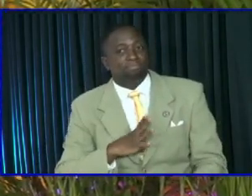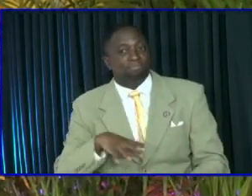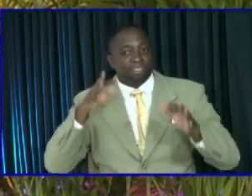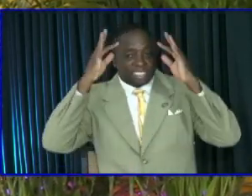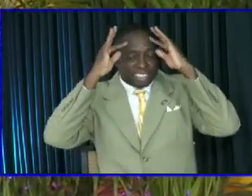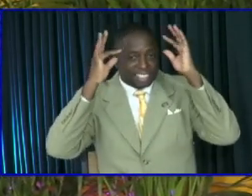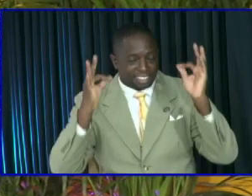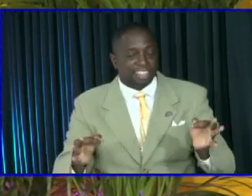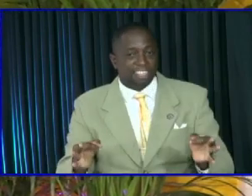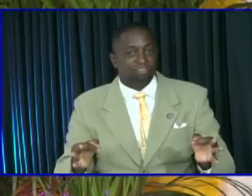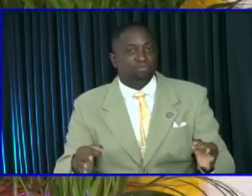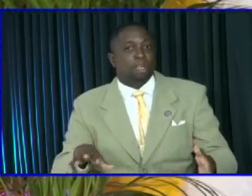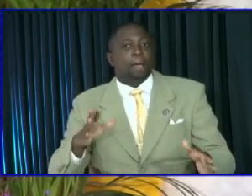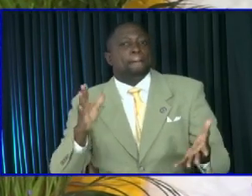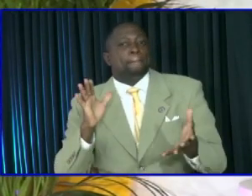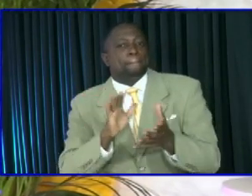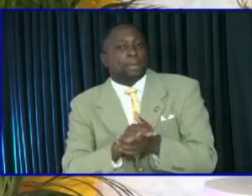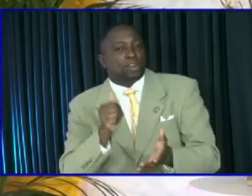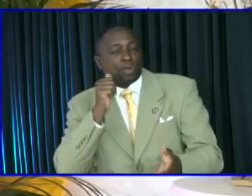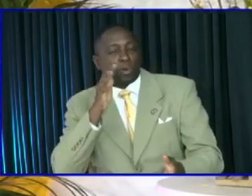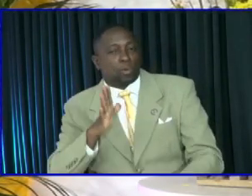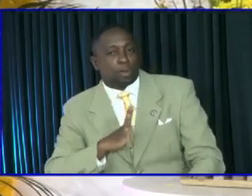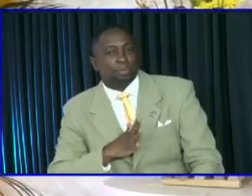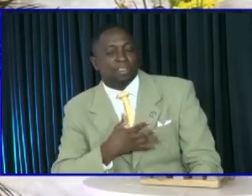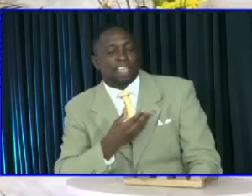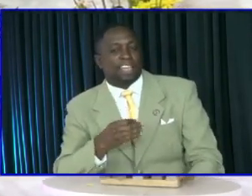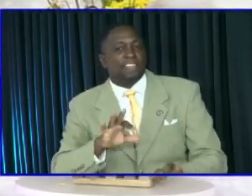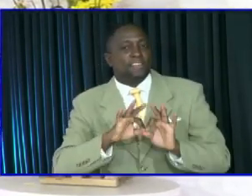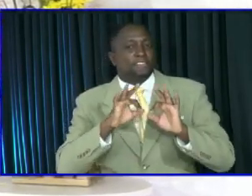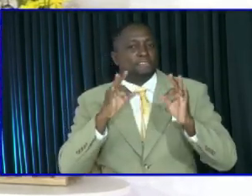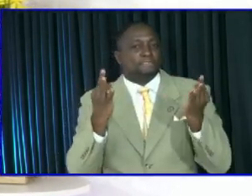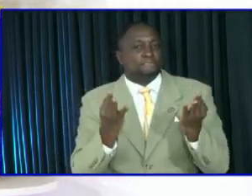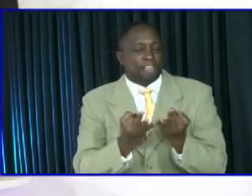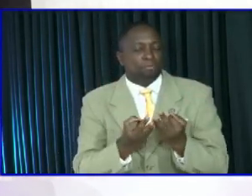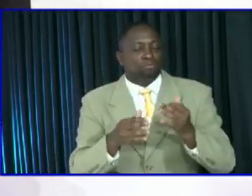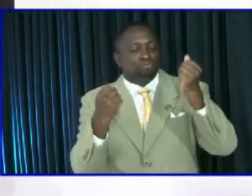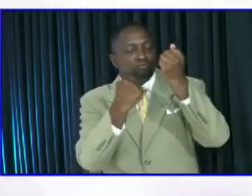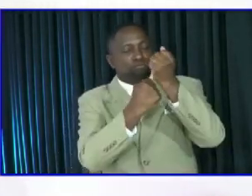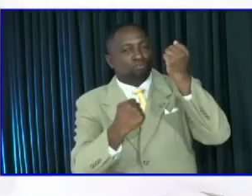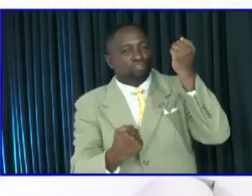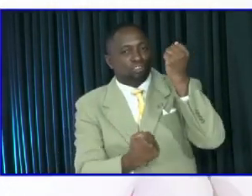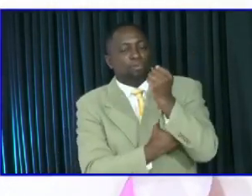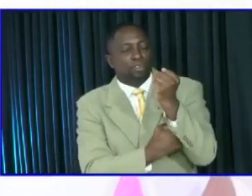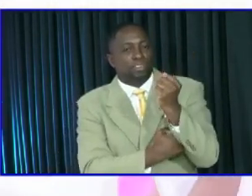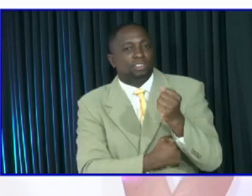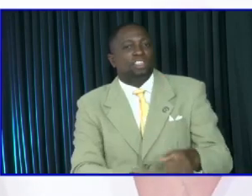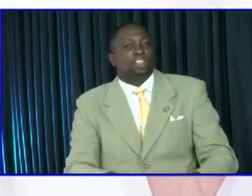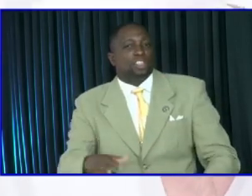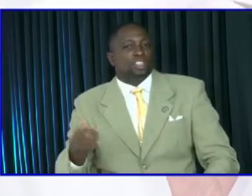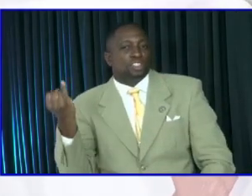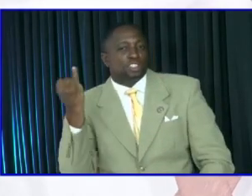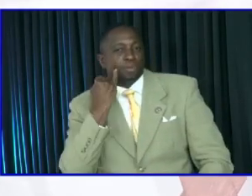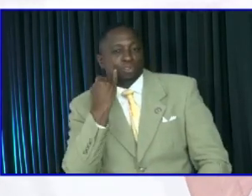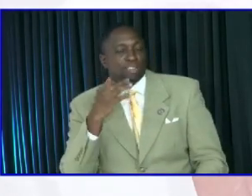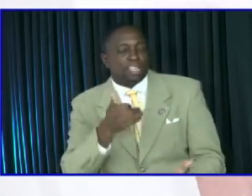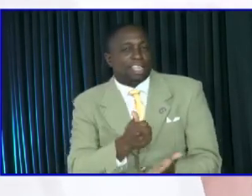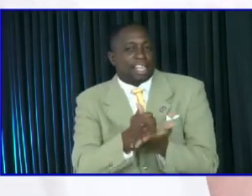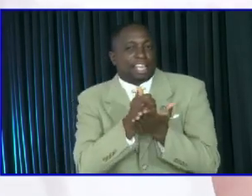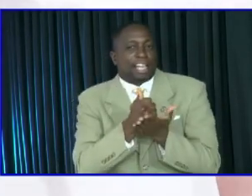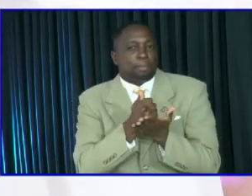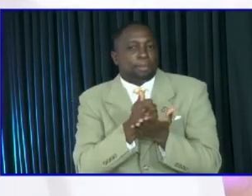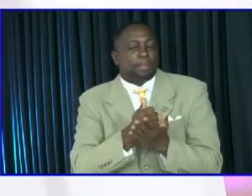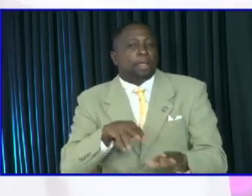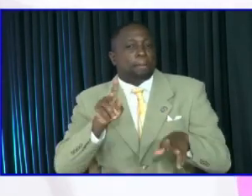woman. And the family structure is to be one which helps individuals to